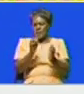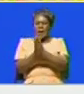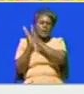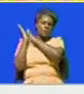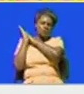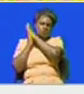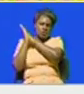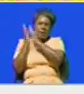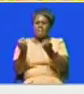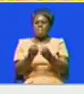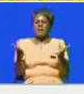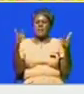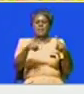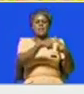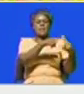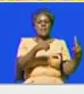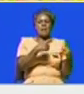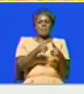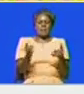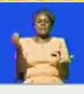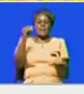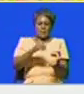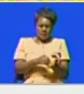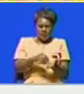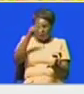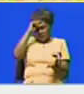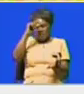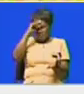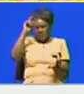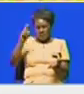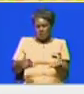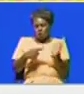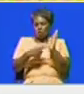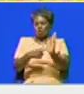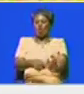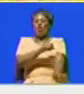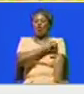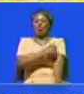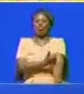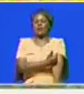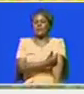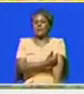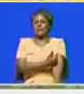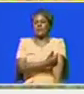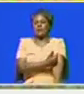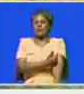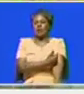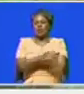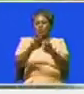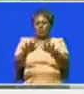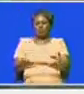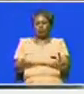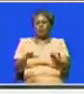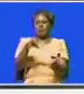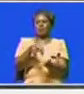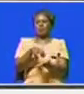that quite a number were killed. But I think, again, the government really had to stamp its authority to be able to stabilize the area.